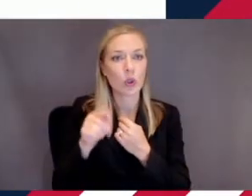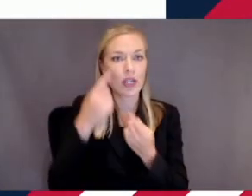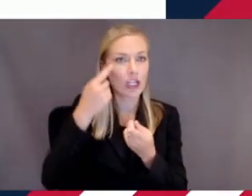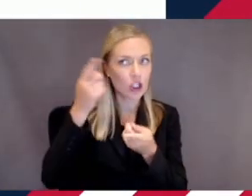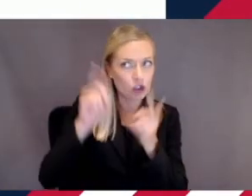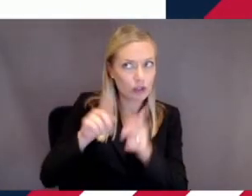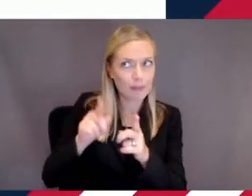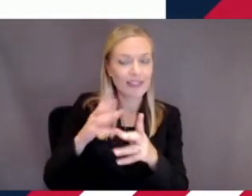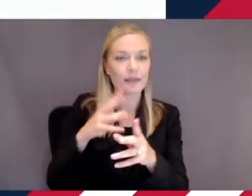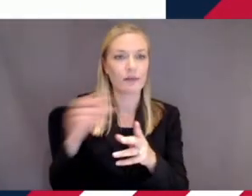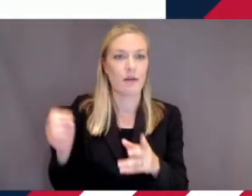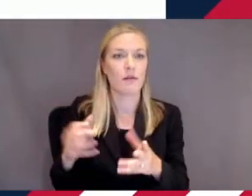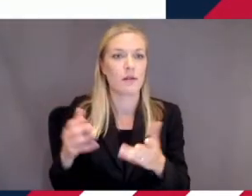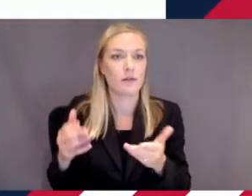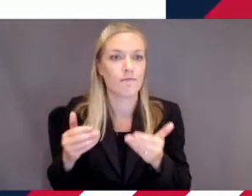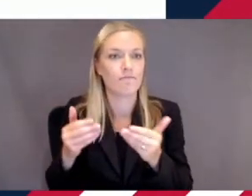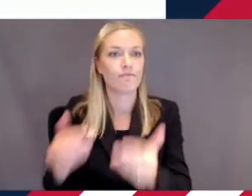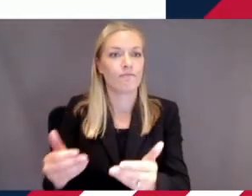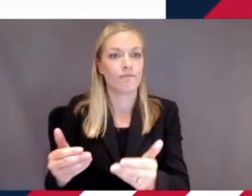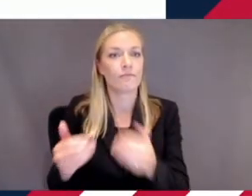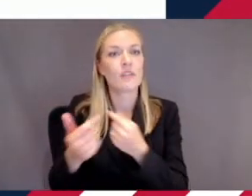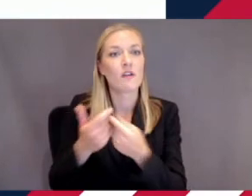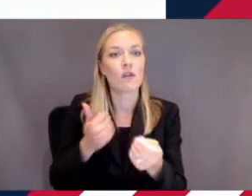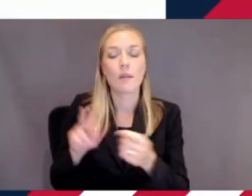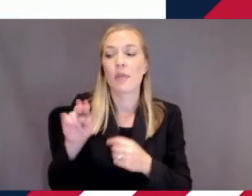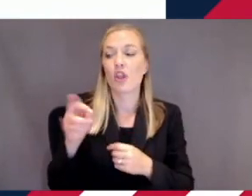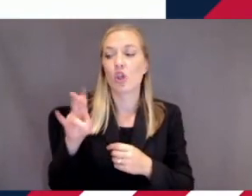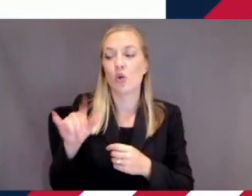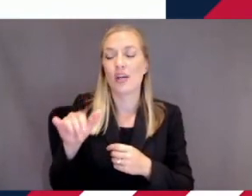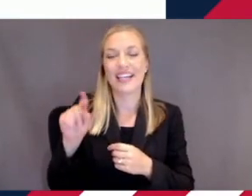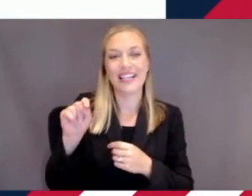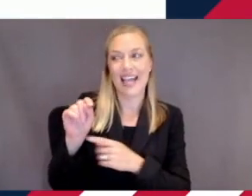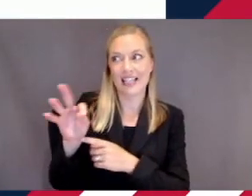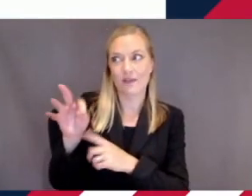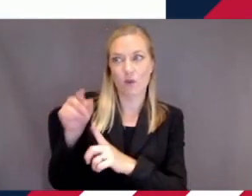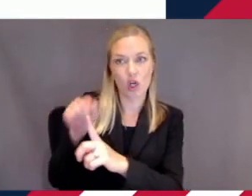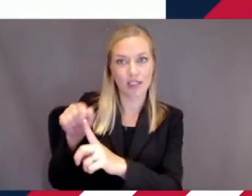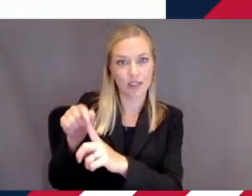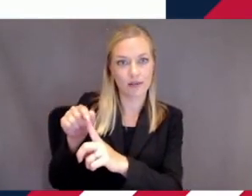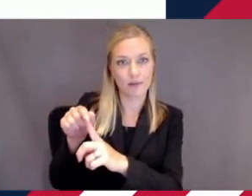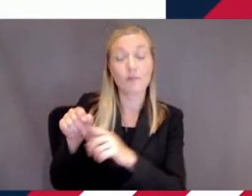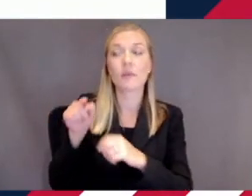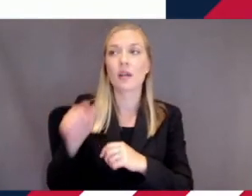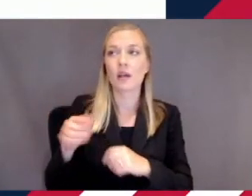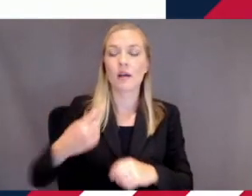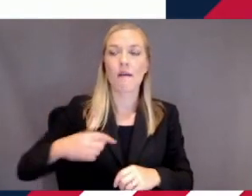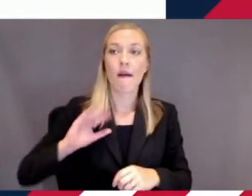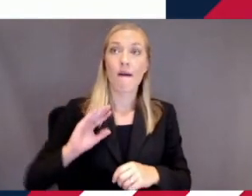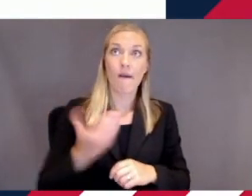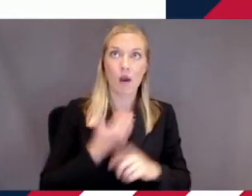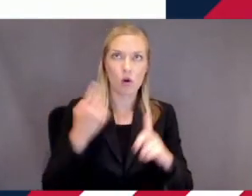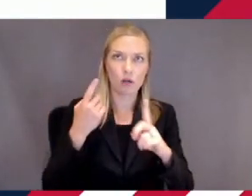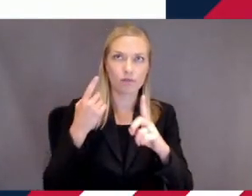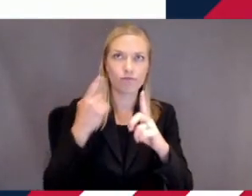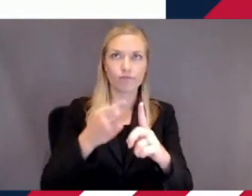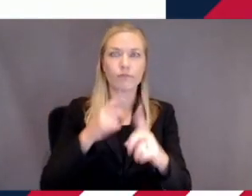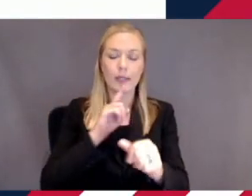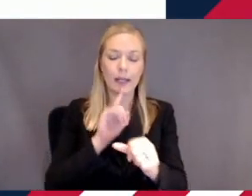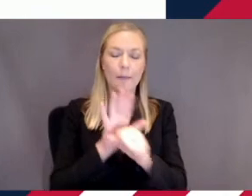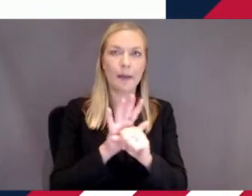Task Force. It builds upon the Democratic Party commitment to diversity, inclusiveness, and